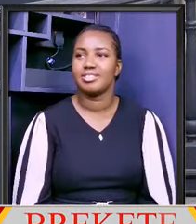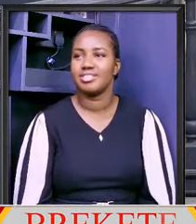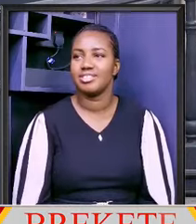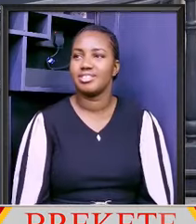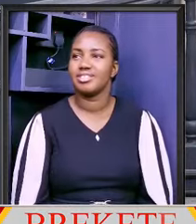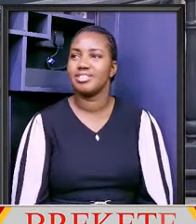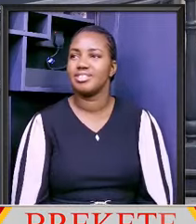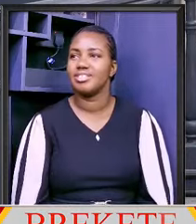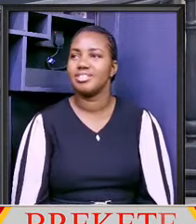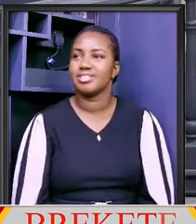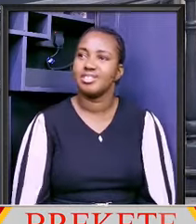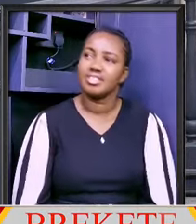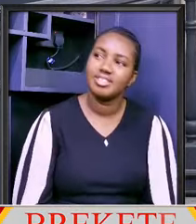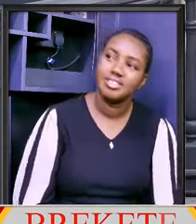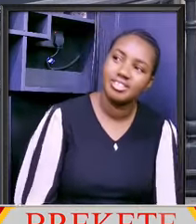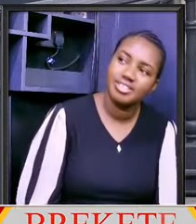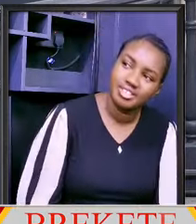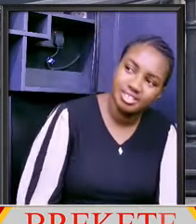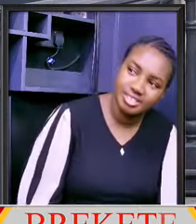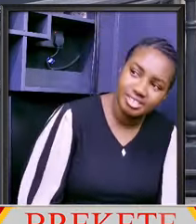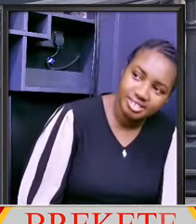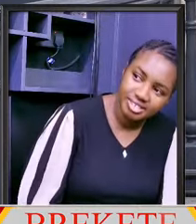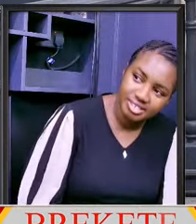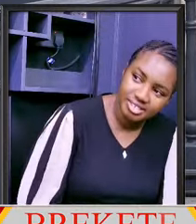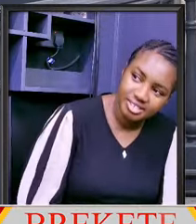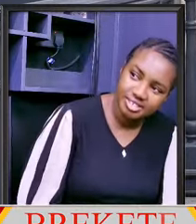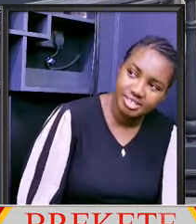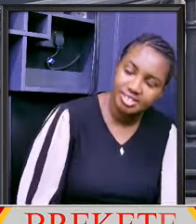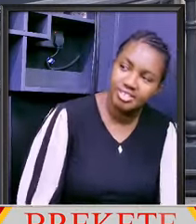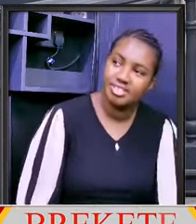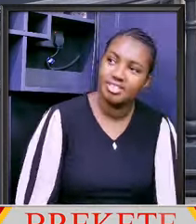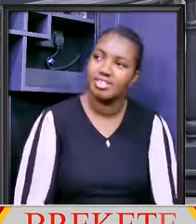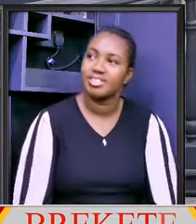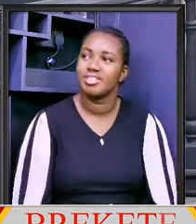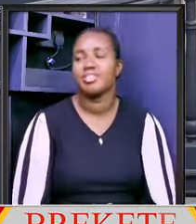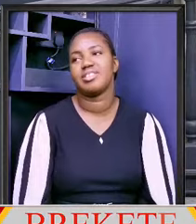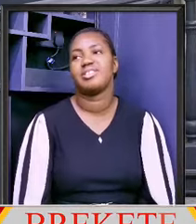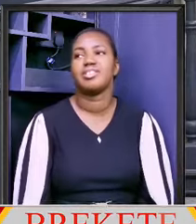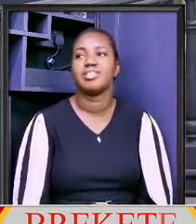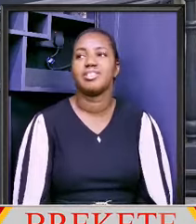Give him the microphone. If you don't want to say anything, say it on the microphone.